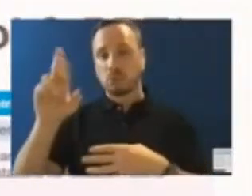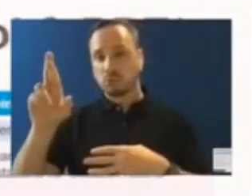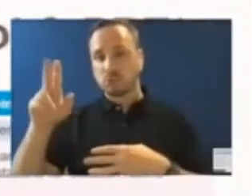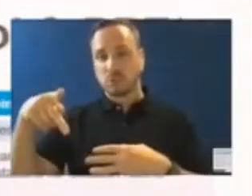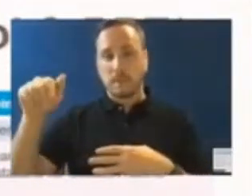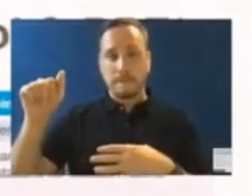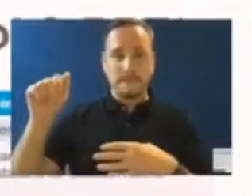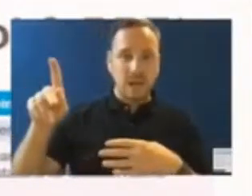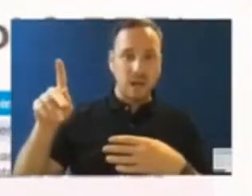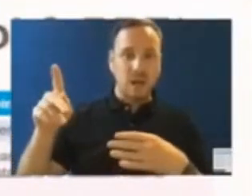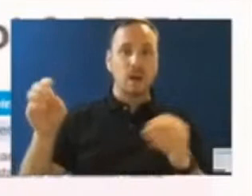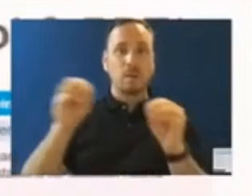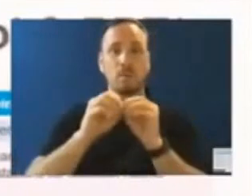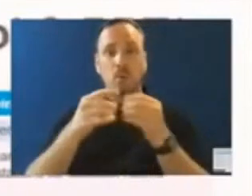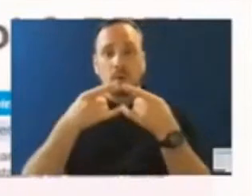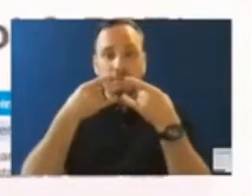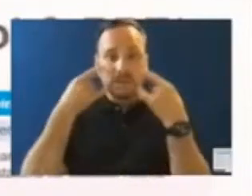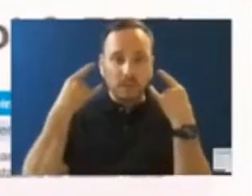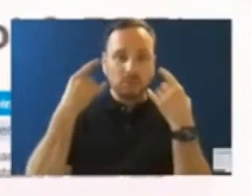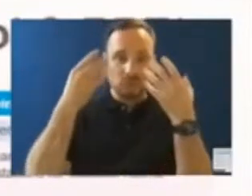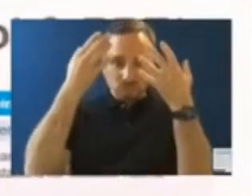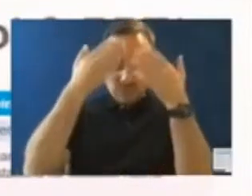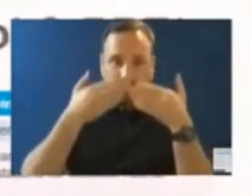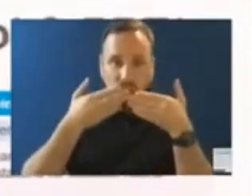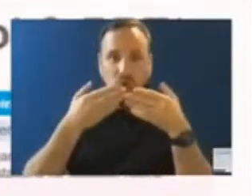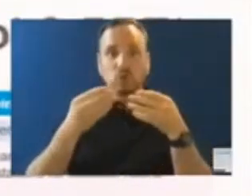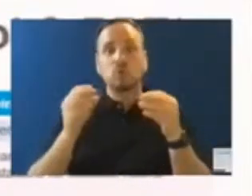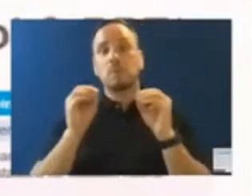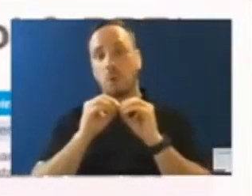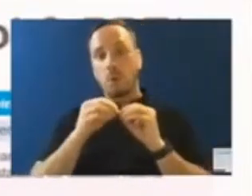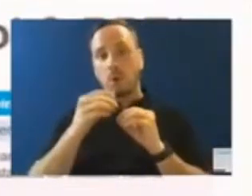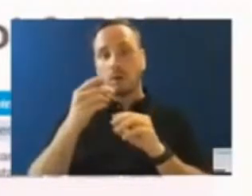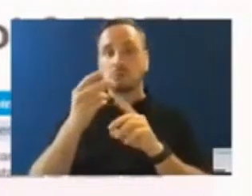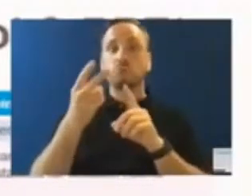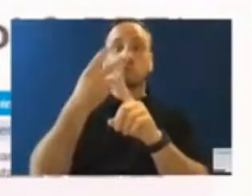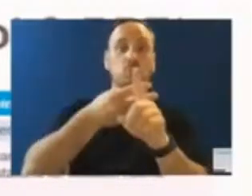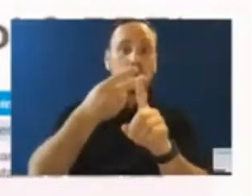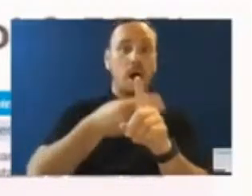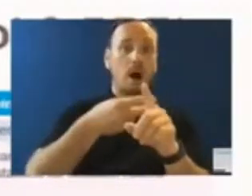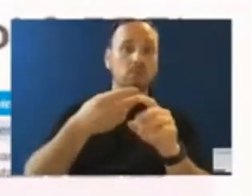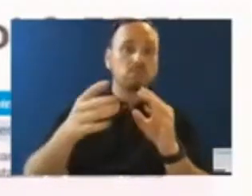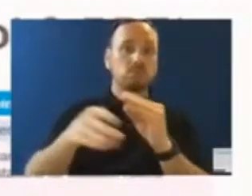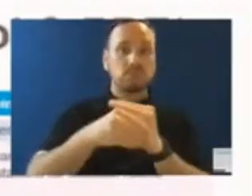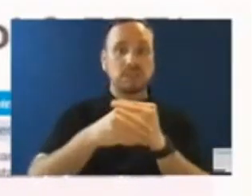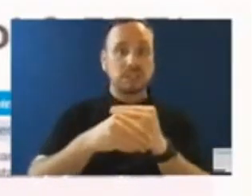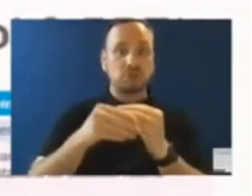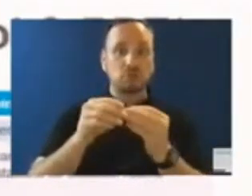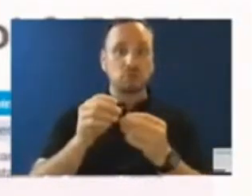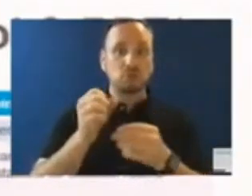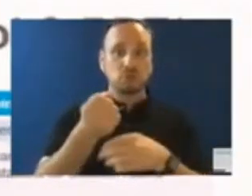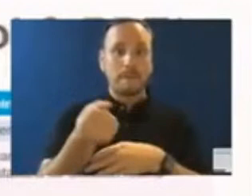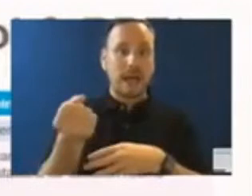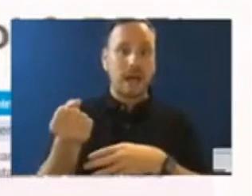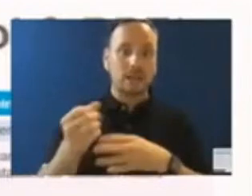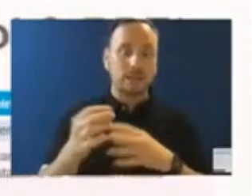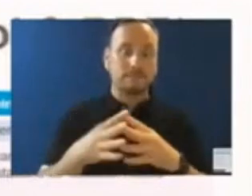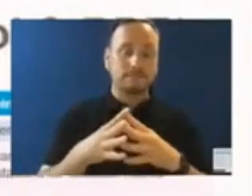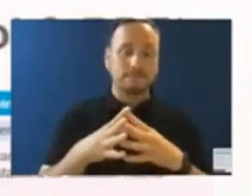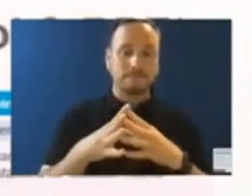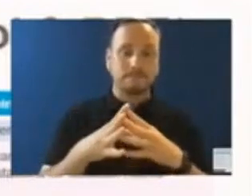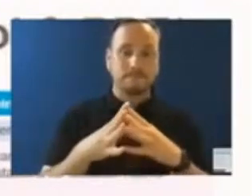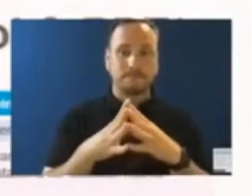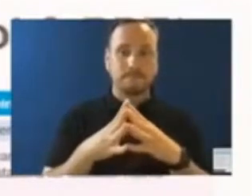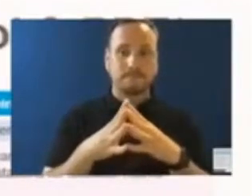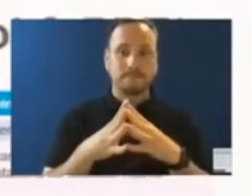masks for our nurses, another 2-month supply, so we appreciate the state stepping up and giving us that. We've spoken about the